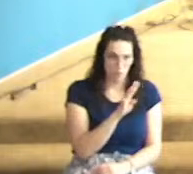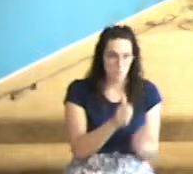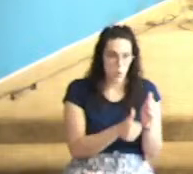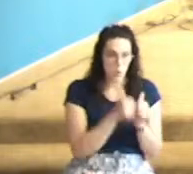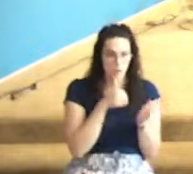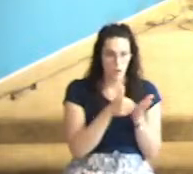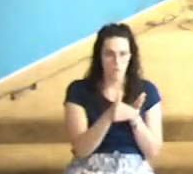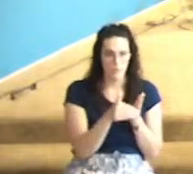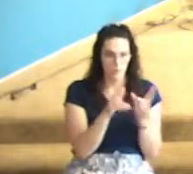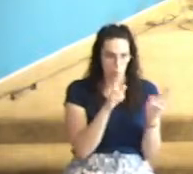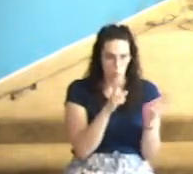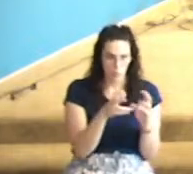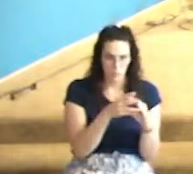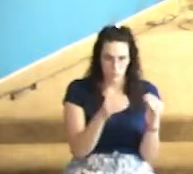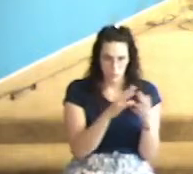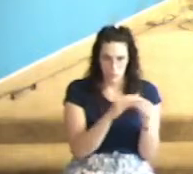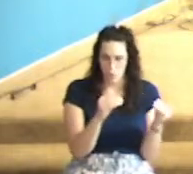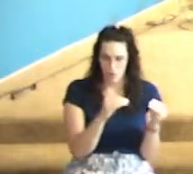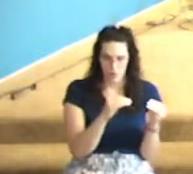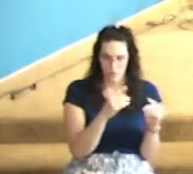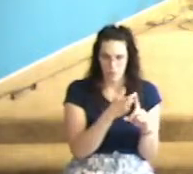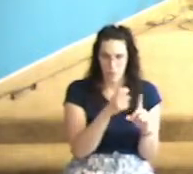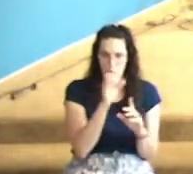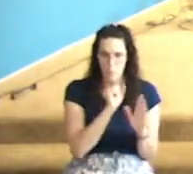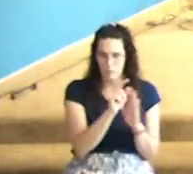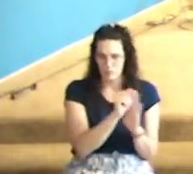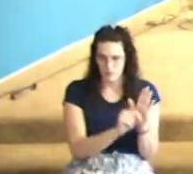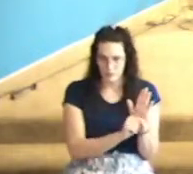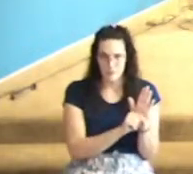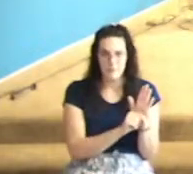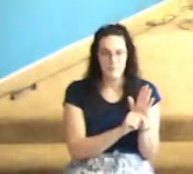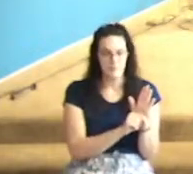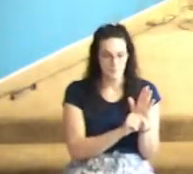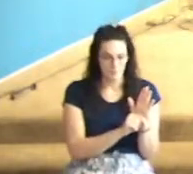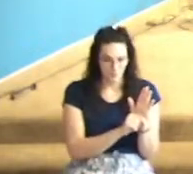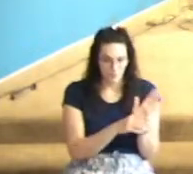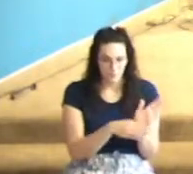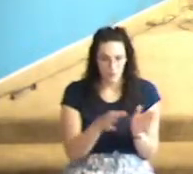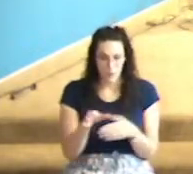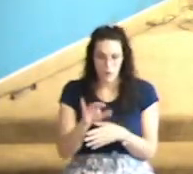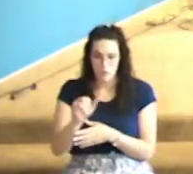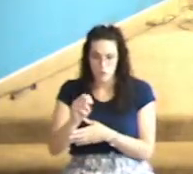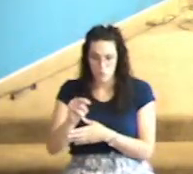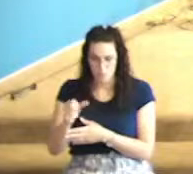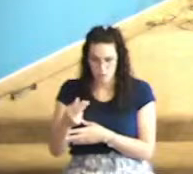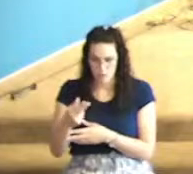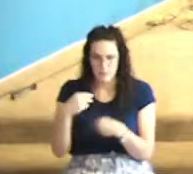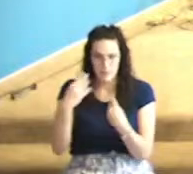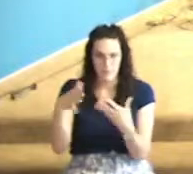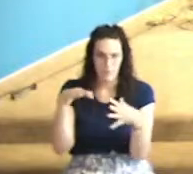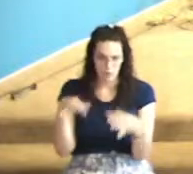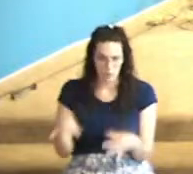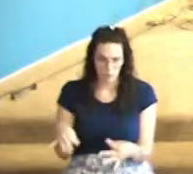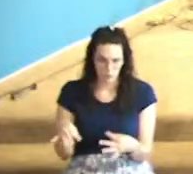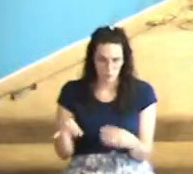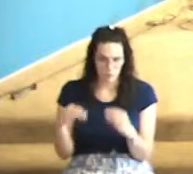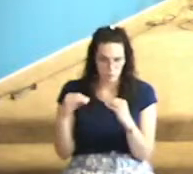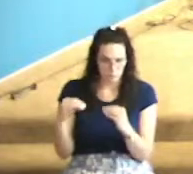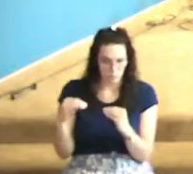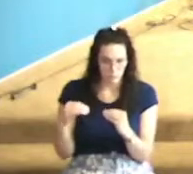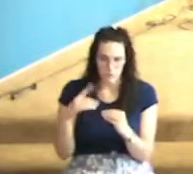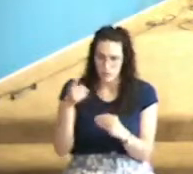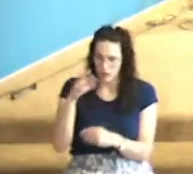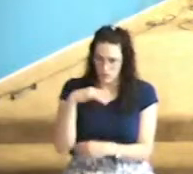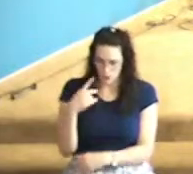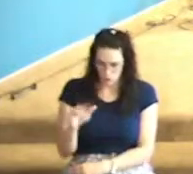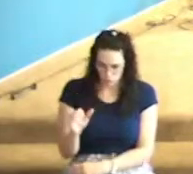quoted story in the verses in the Old Testament, the Hebrew Bible. And Jonah is given this instruction. God tells